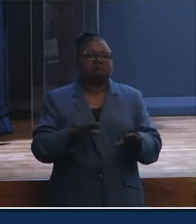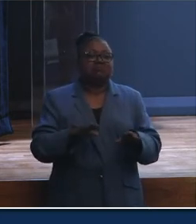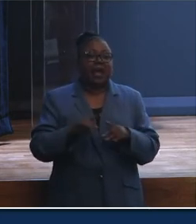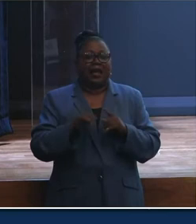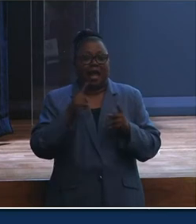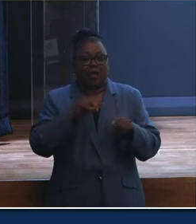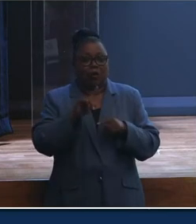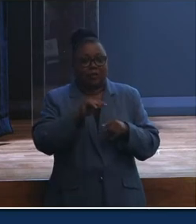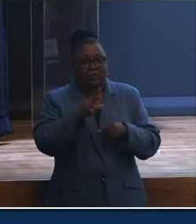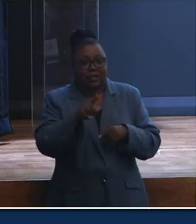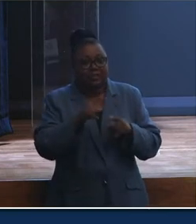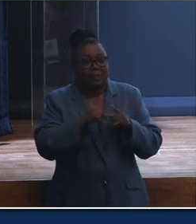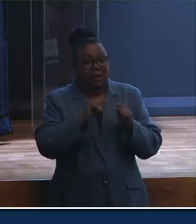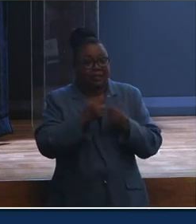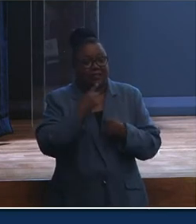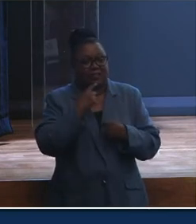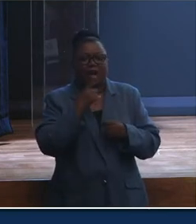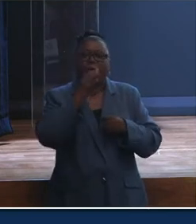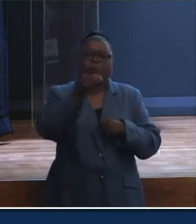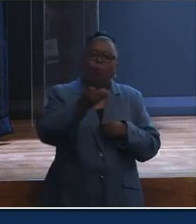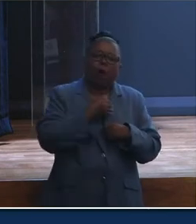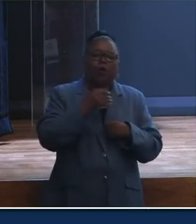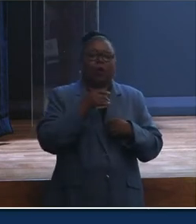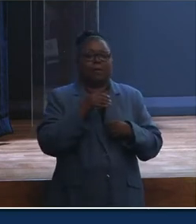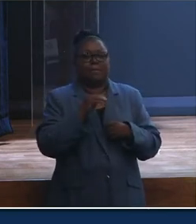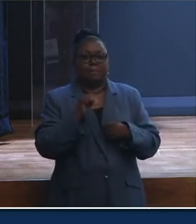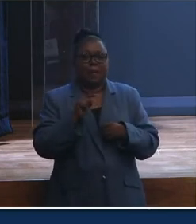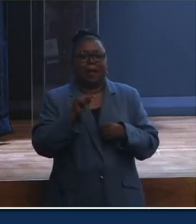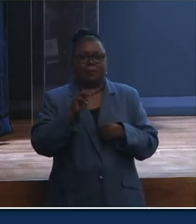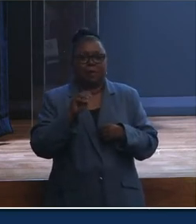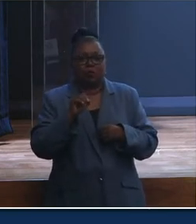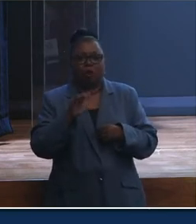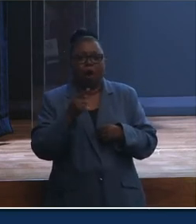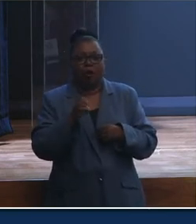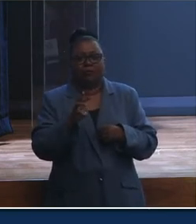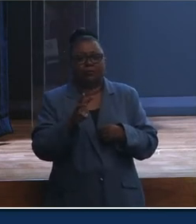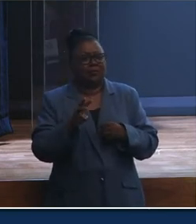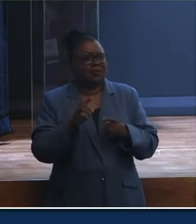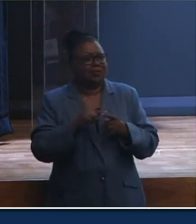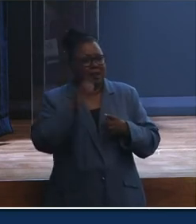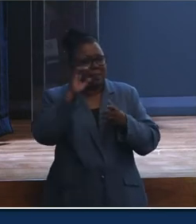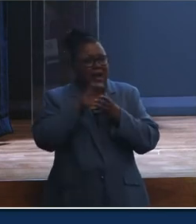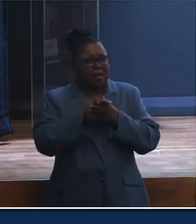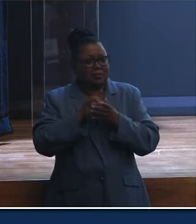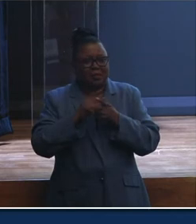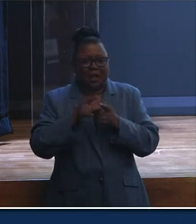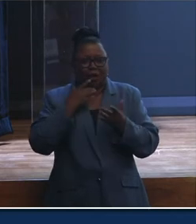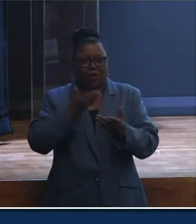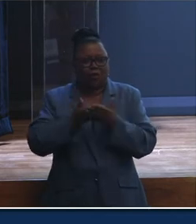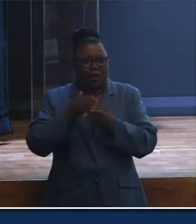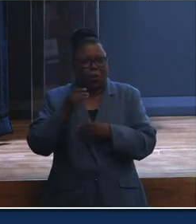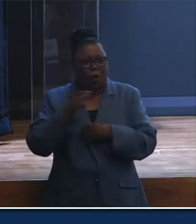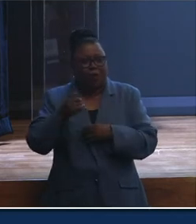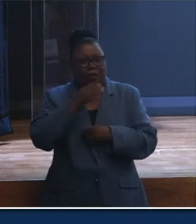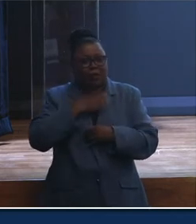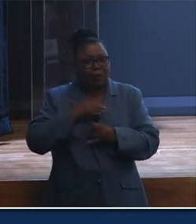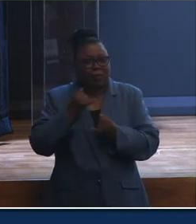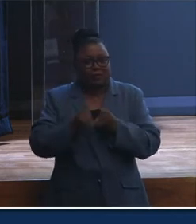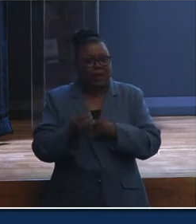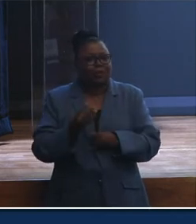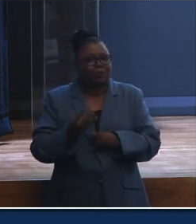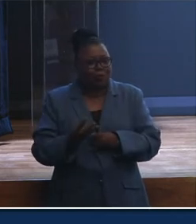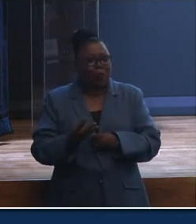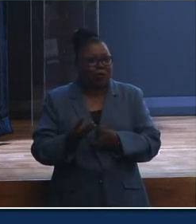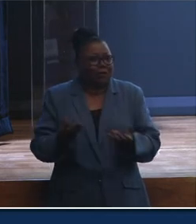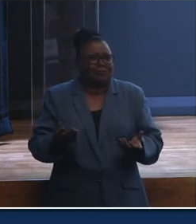and I turn on the TV, and my TV says, "Welcome, Matt McGraw." So my husband got a great welcome at the Women's Final Four.